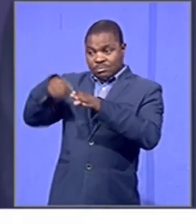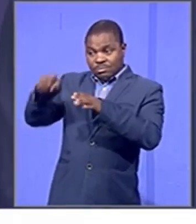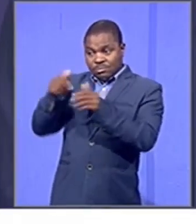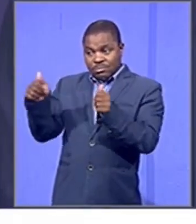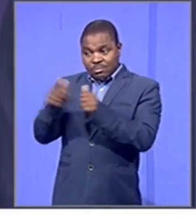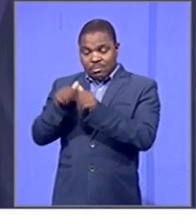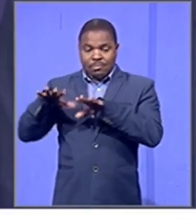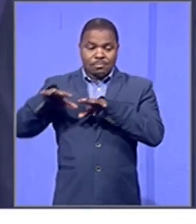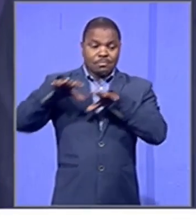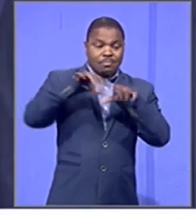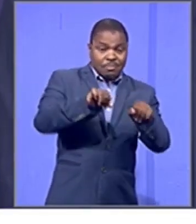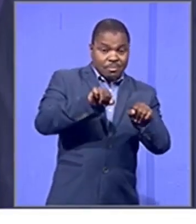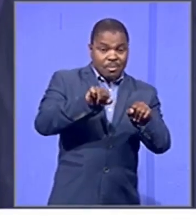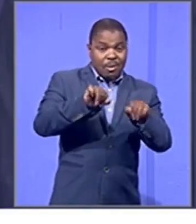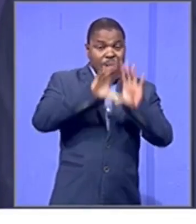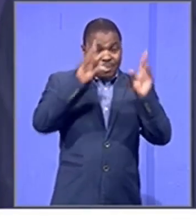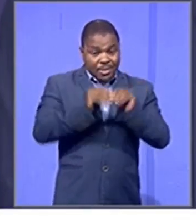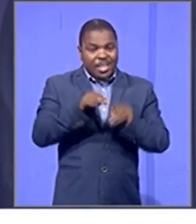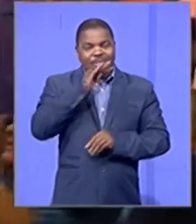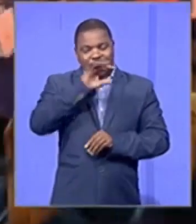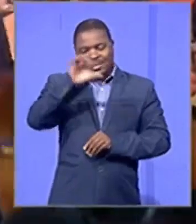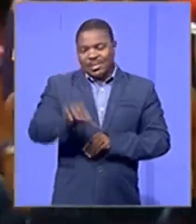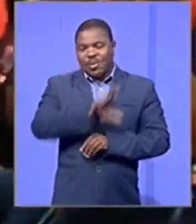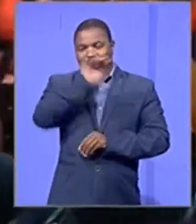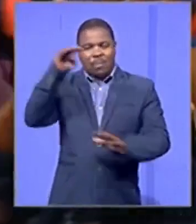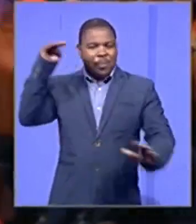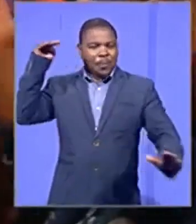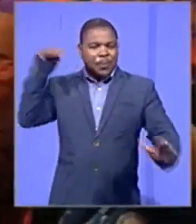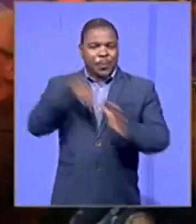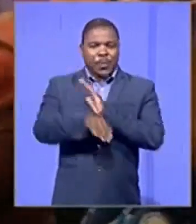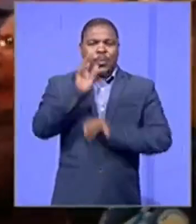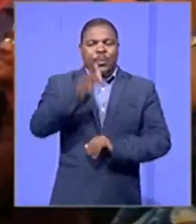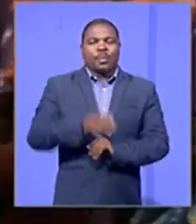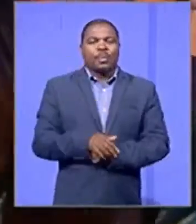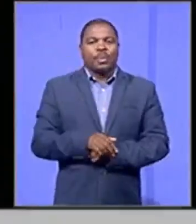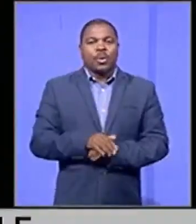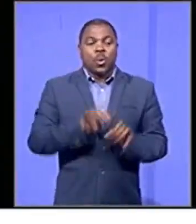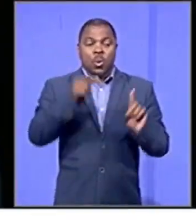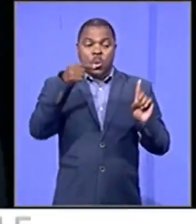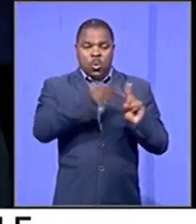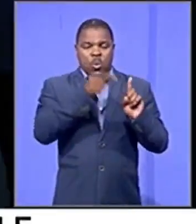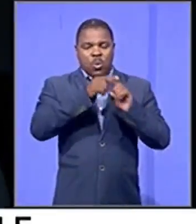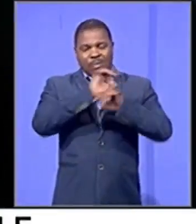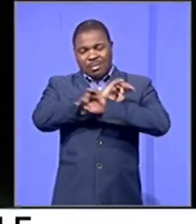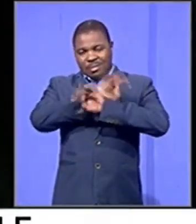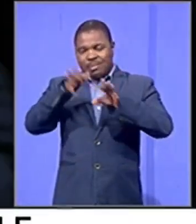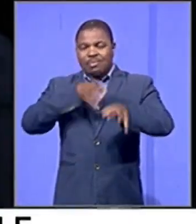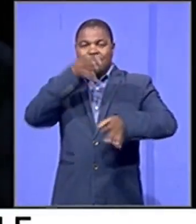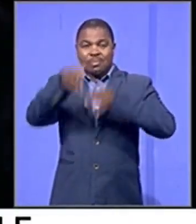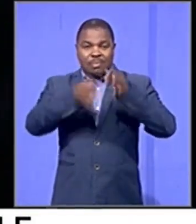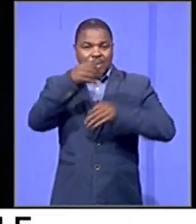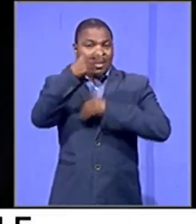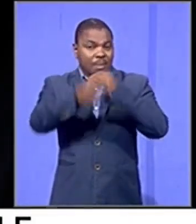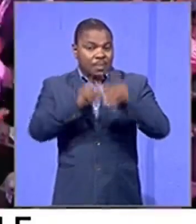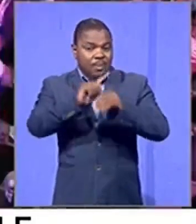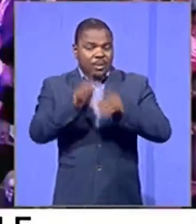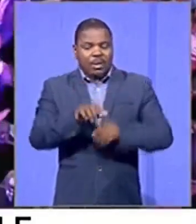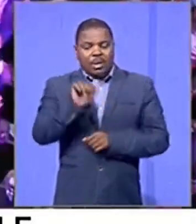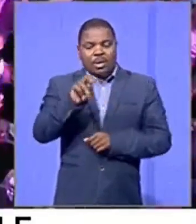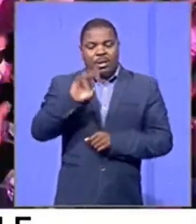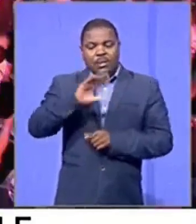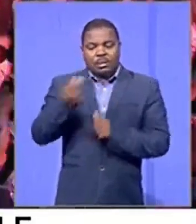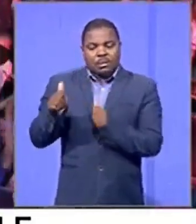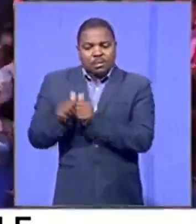it will be doomsday for South Africa. Steenhuisen o tobokeditse ntlhakemo ya hae ka kgonalo ya ho thea selekane le ANC